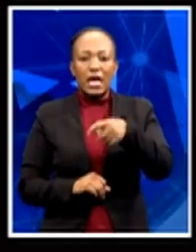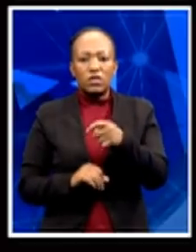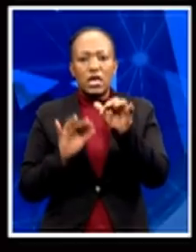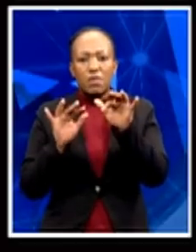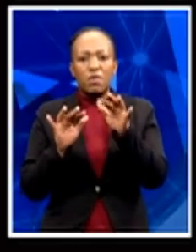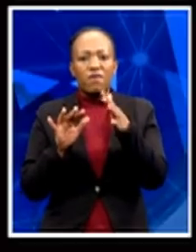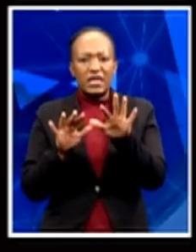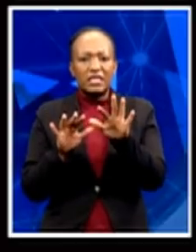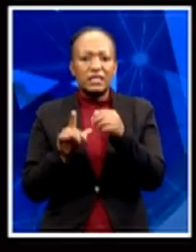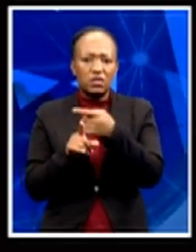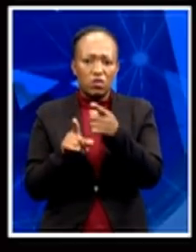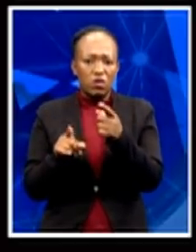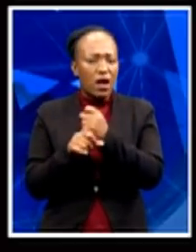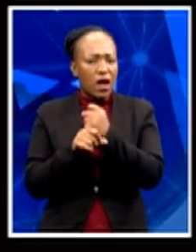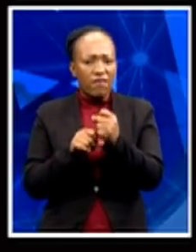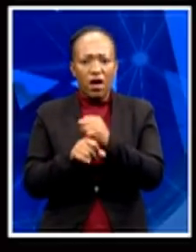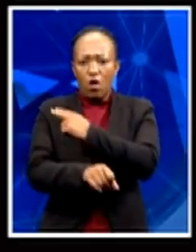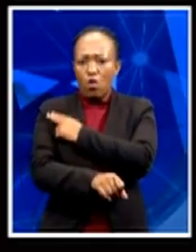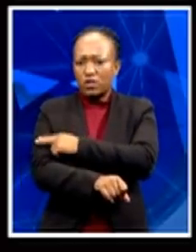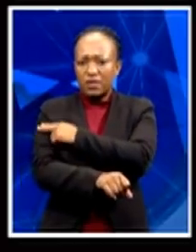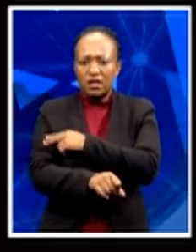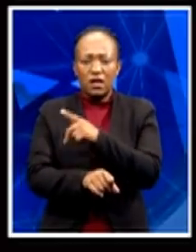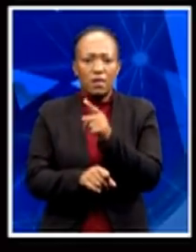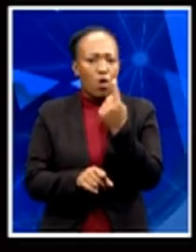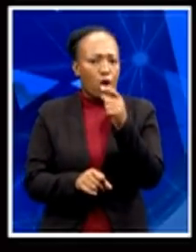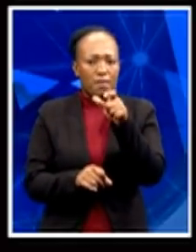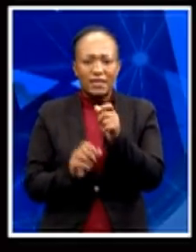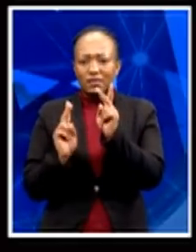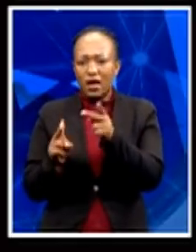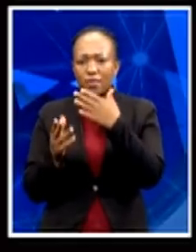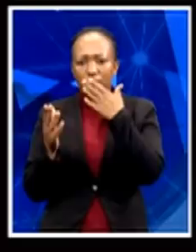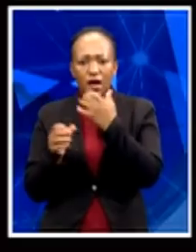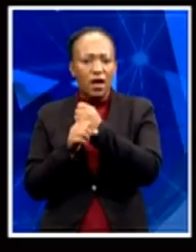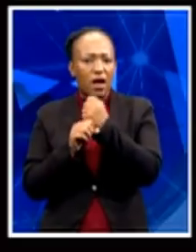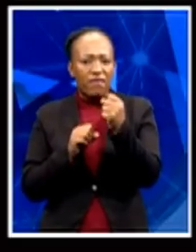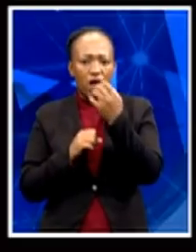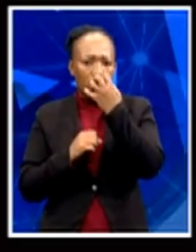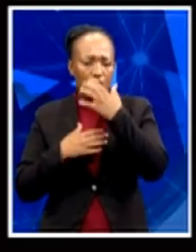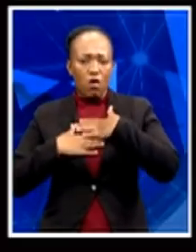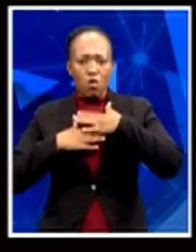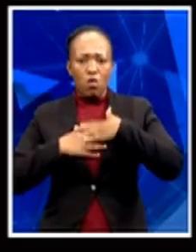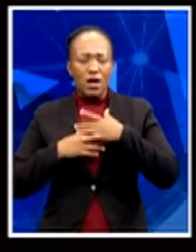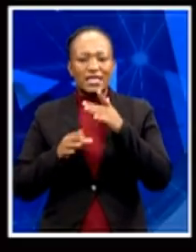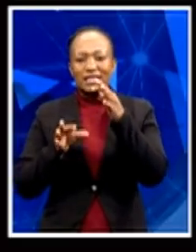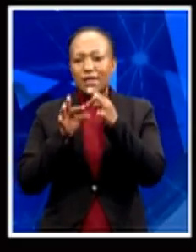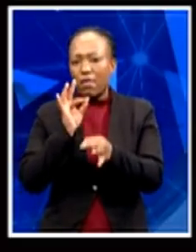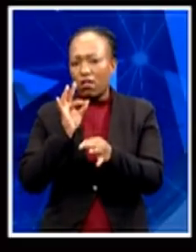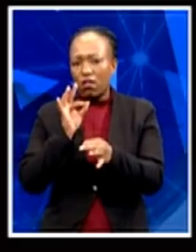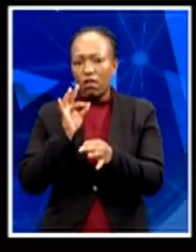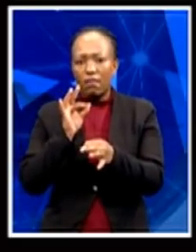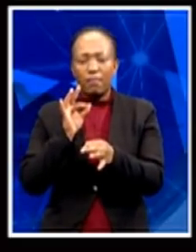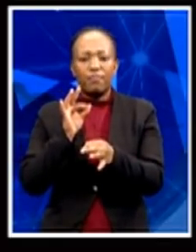Not a single one died. Not a single one needed oxygen. Simple treatment. Identified the problem,